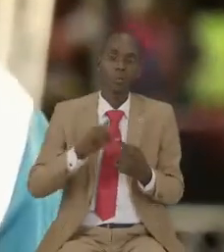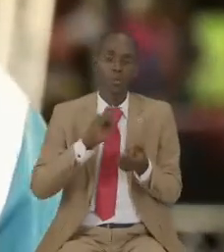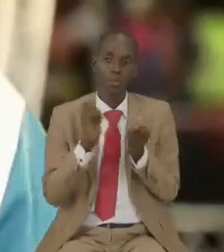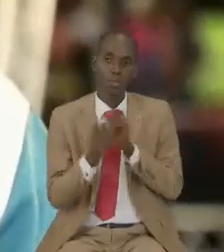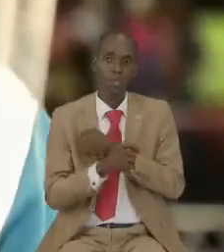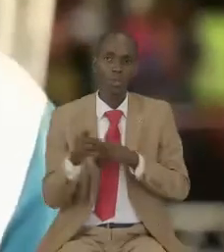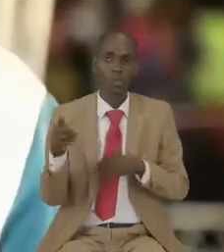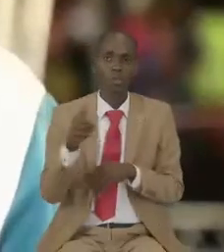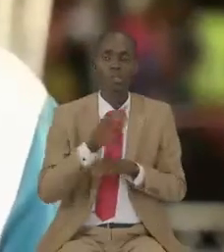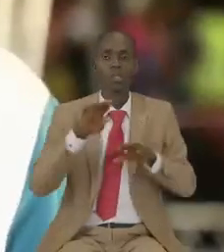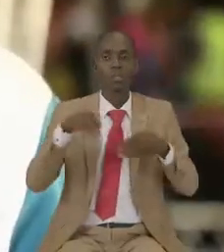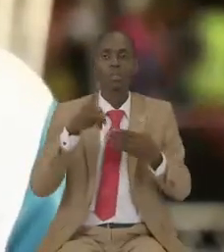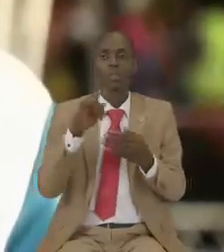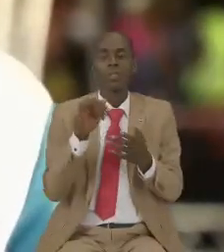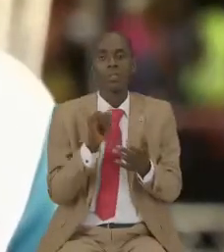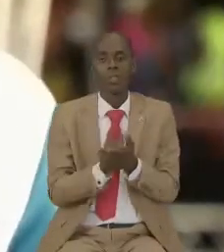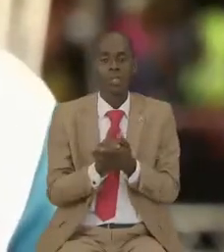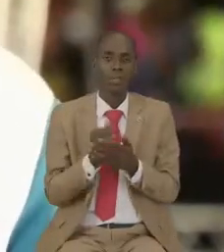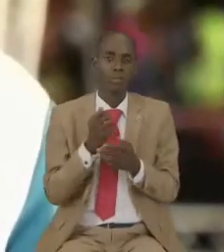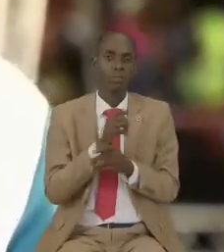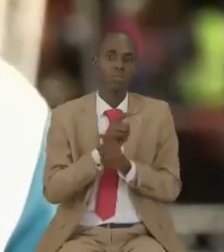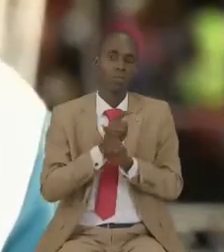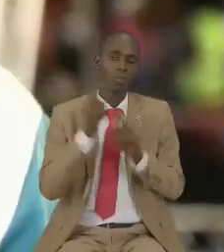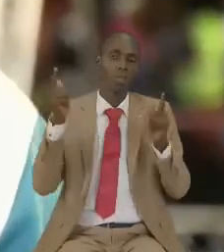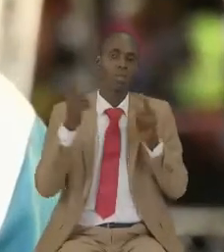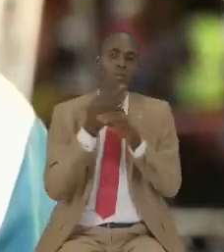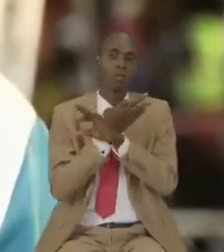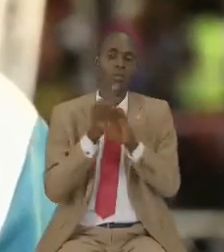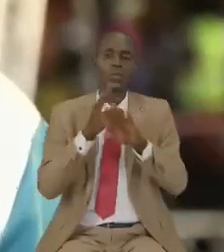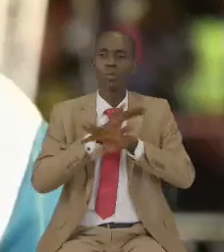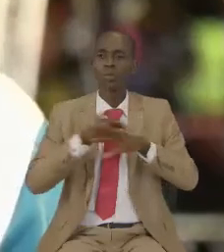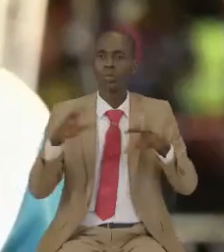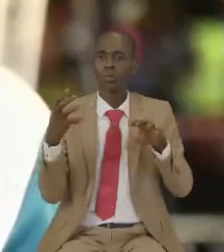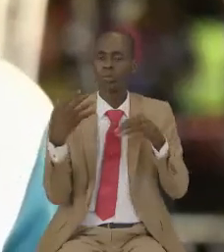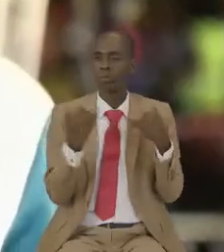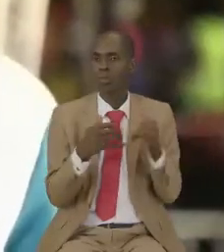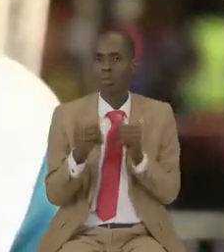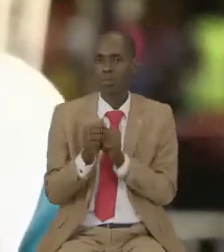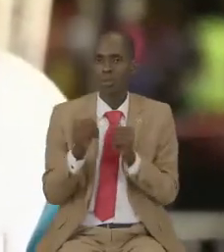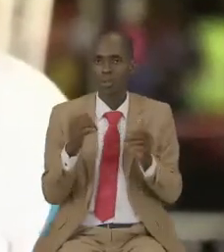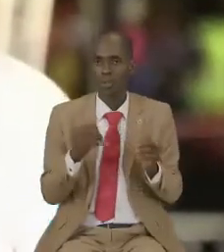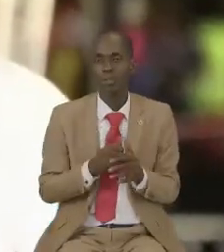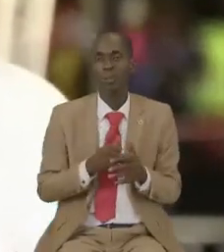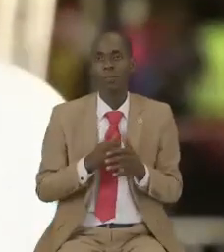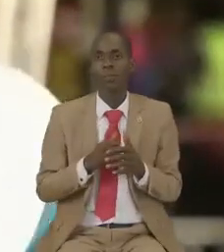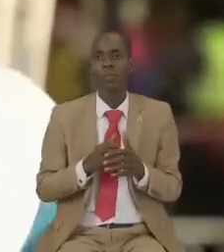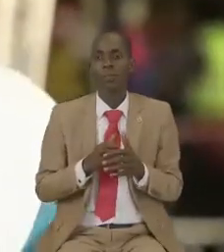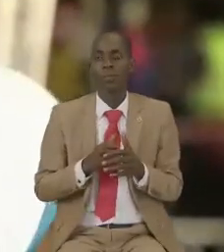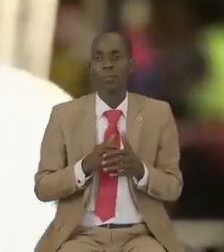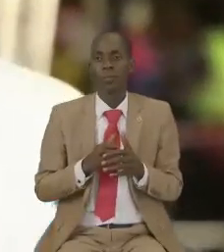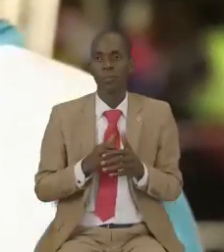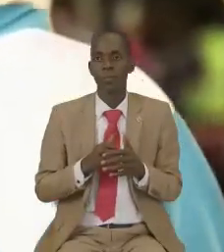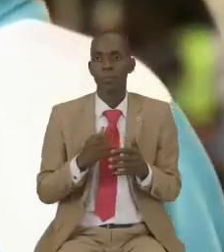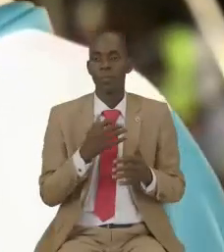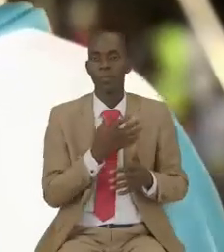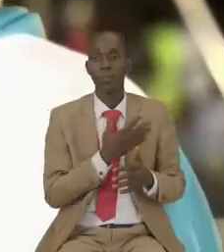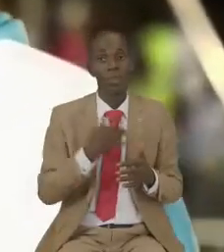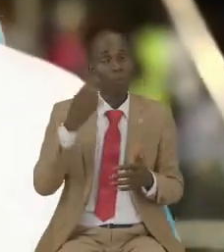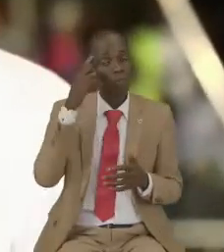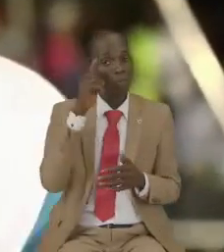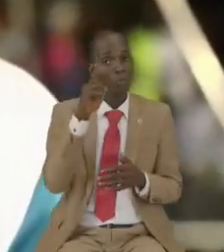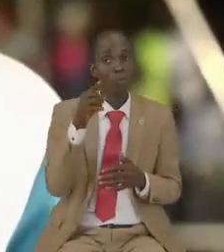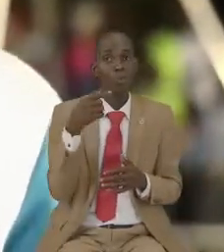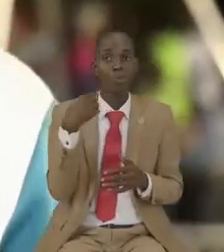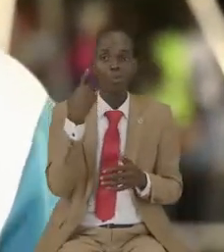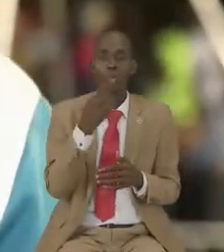a supernatural freedom. Don't take this for granted. Go on that link that you have seen and fill your form. And for those of us who